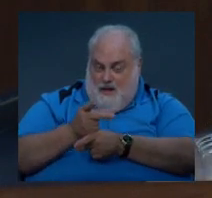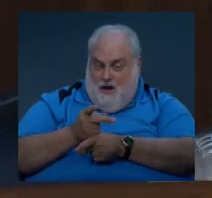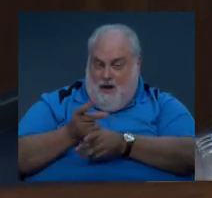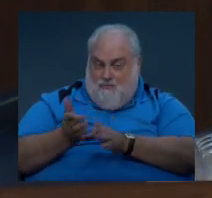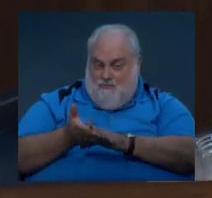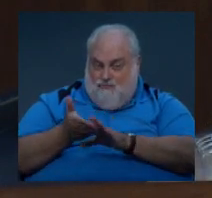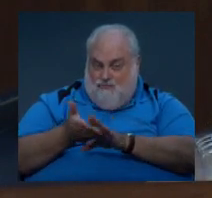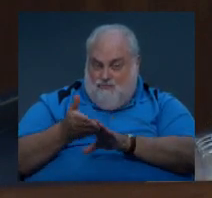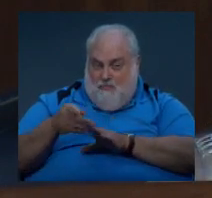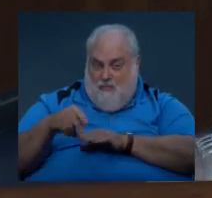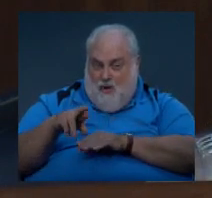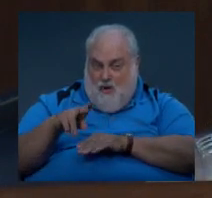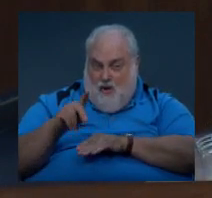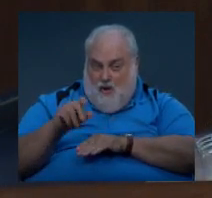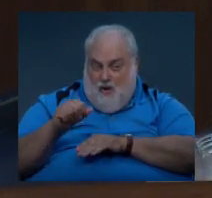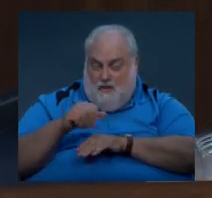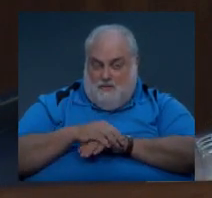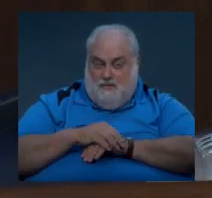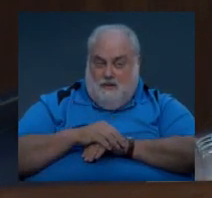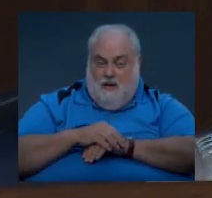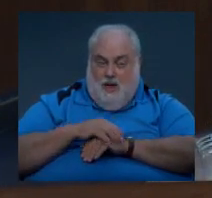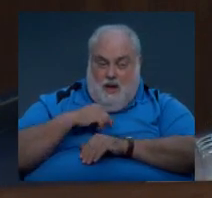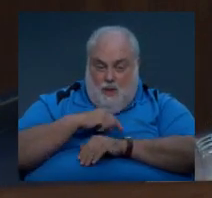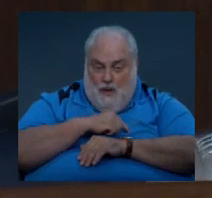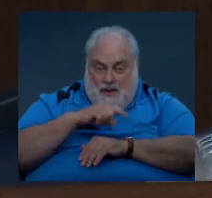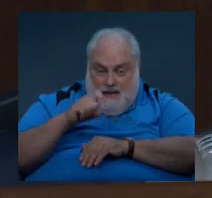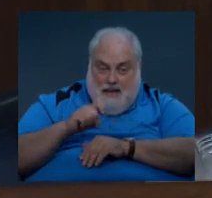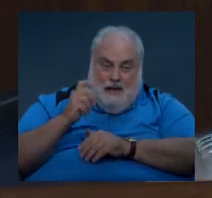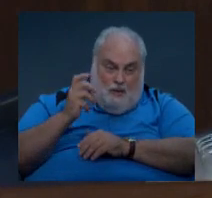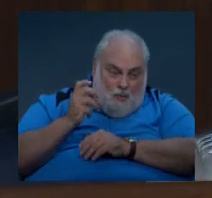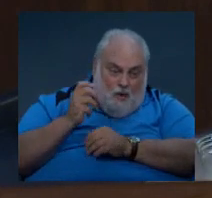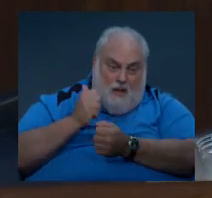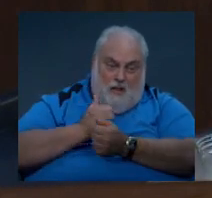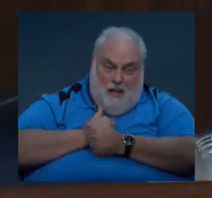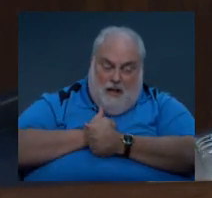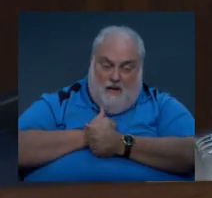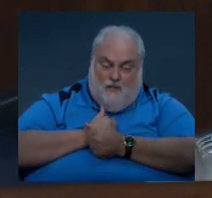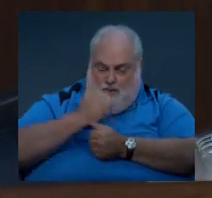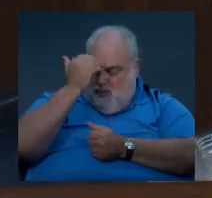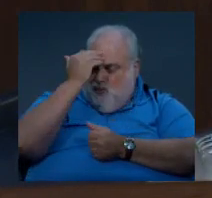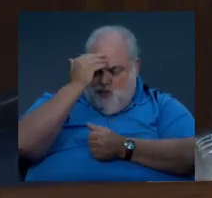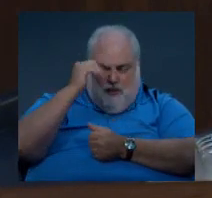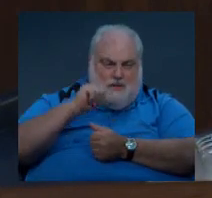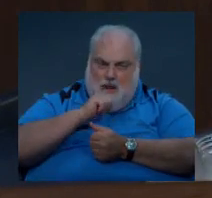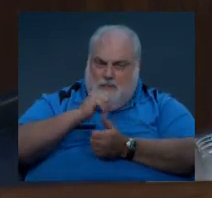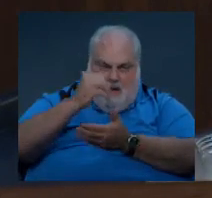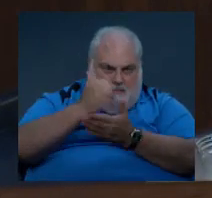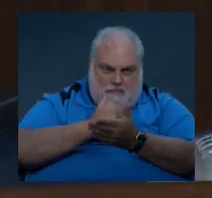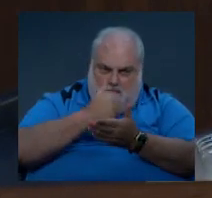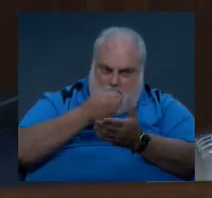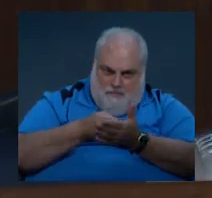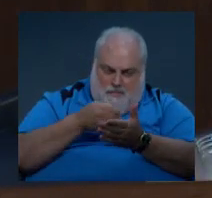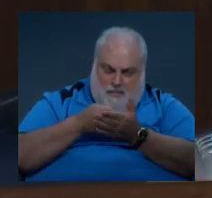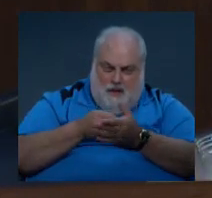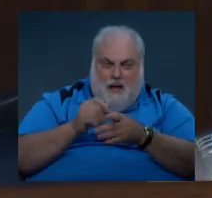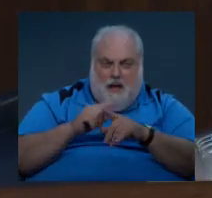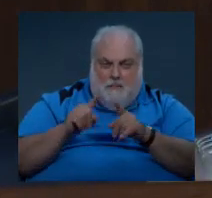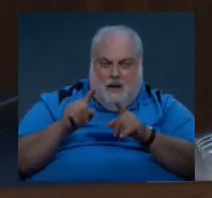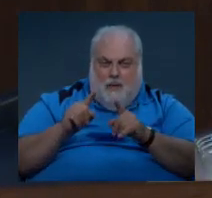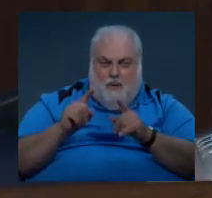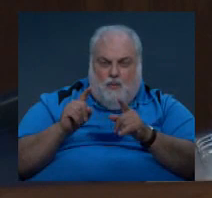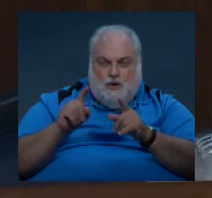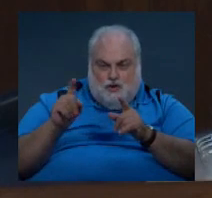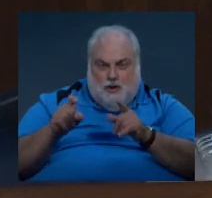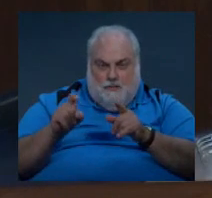it's something we need, it's something we want, it's something we love. They're not going to make money. It's going to be a huge cost. But it's something that